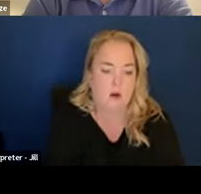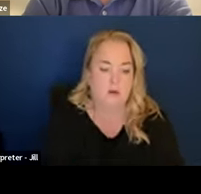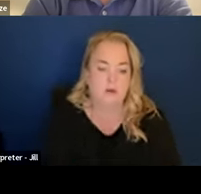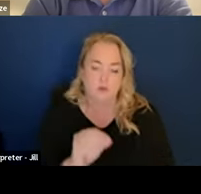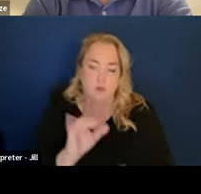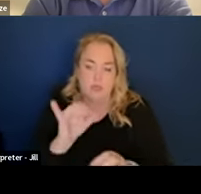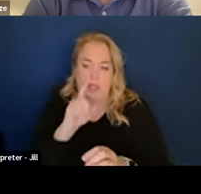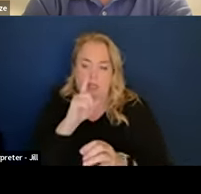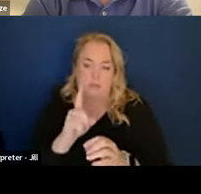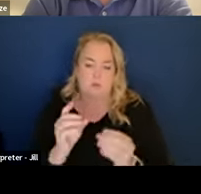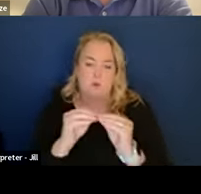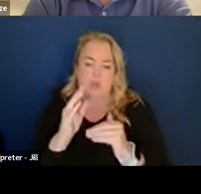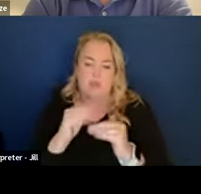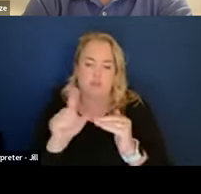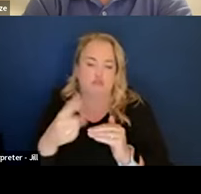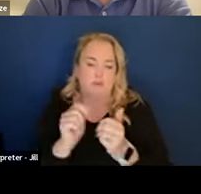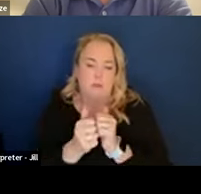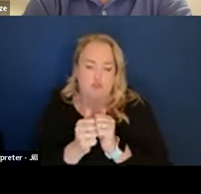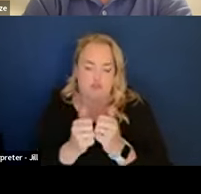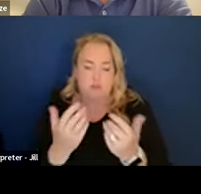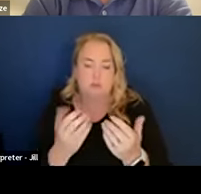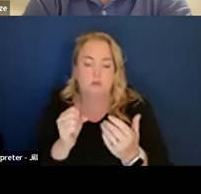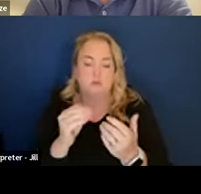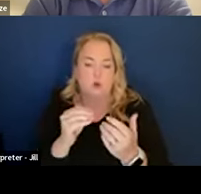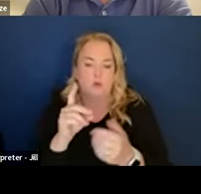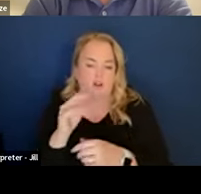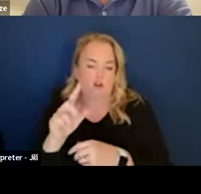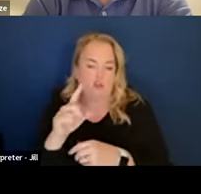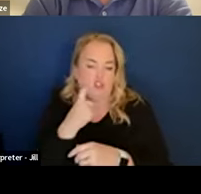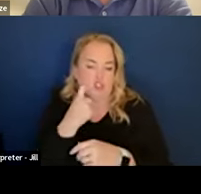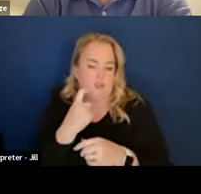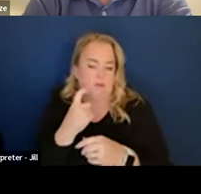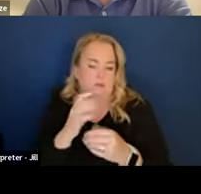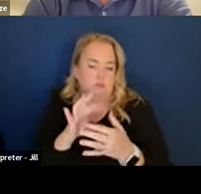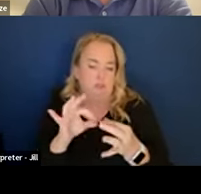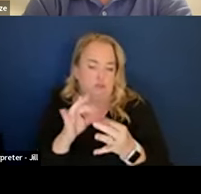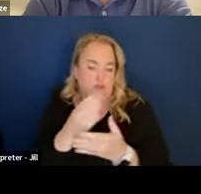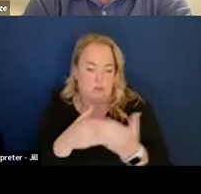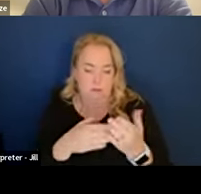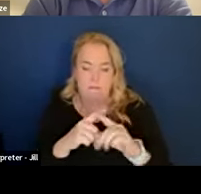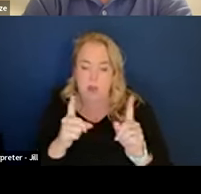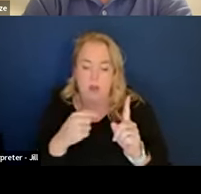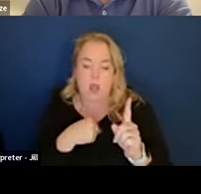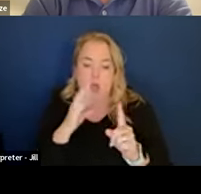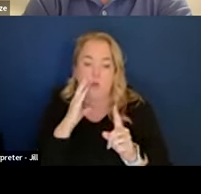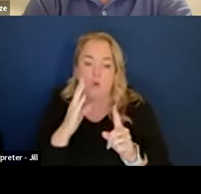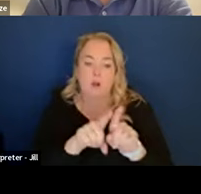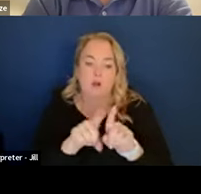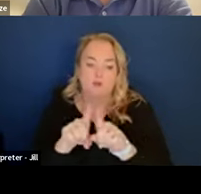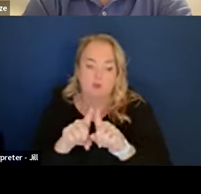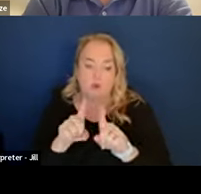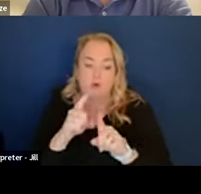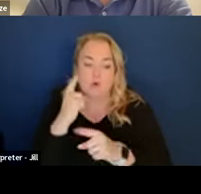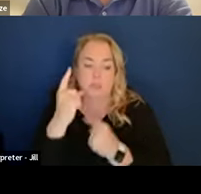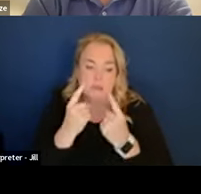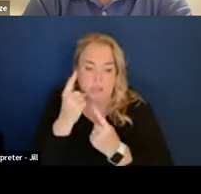competition. And Daryl just laid out several of them very nicely. I'd also like to consider whether there are